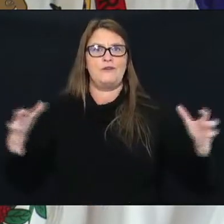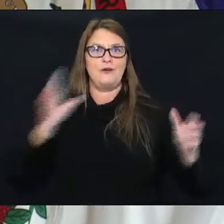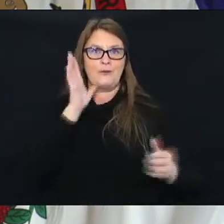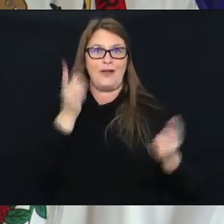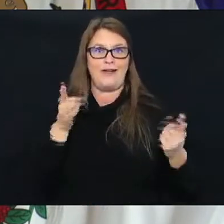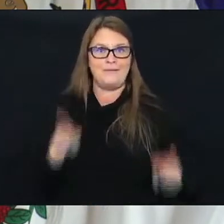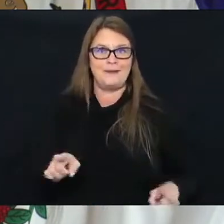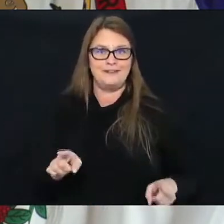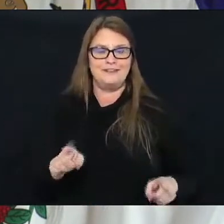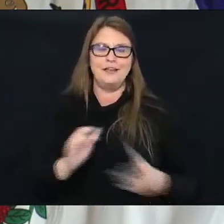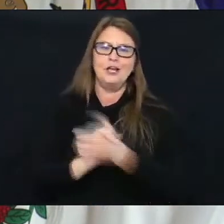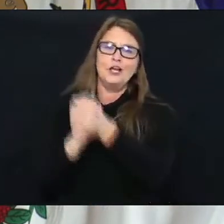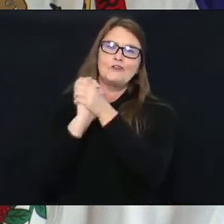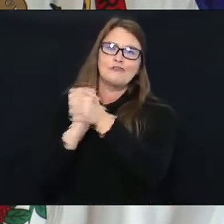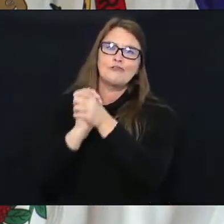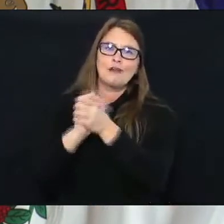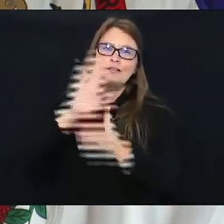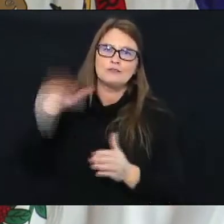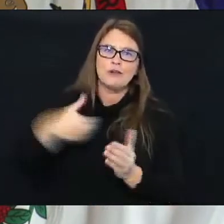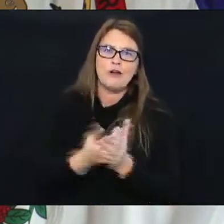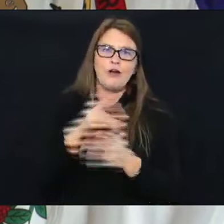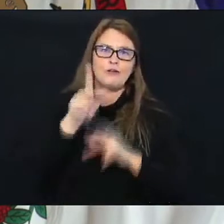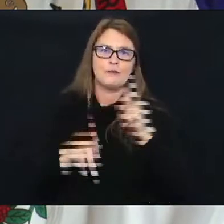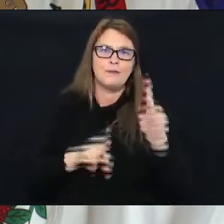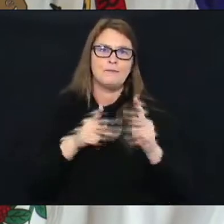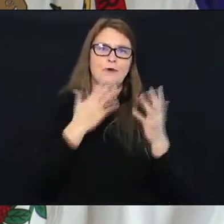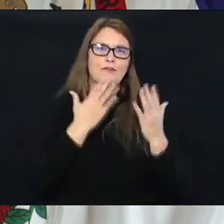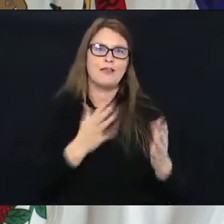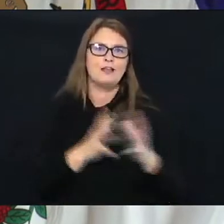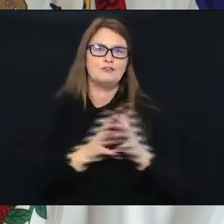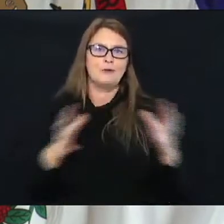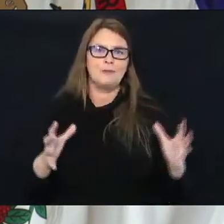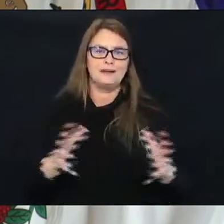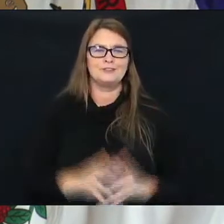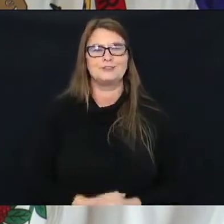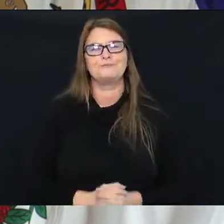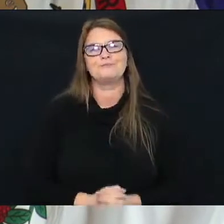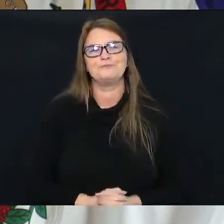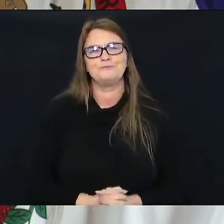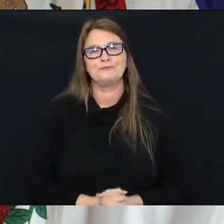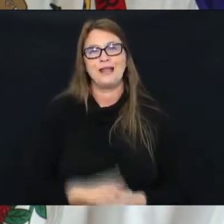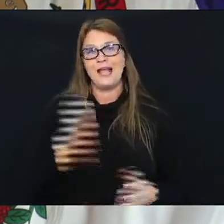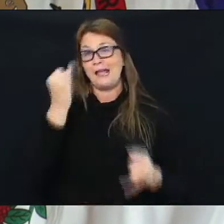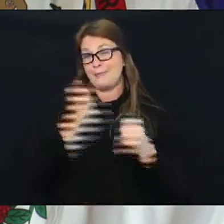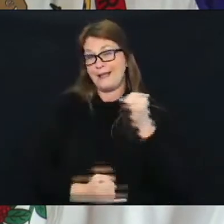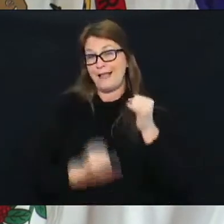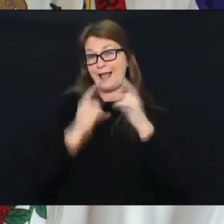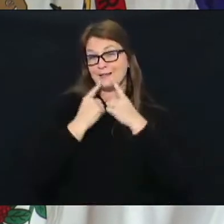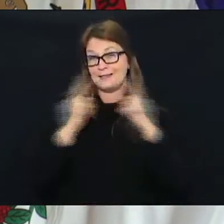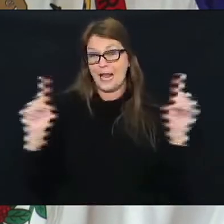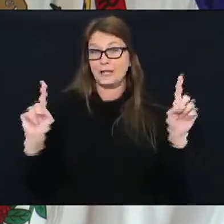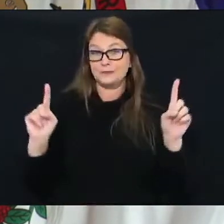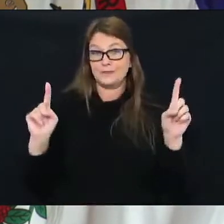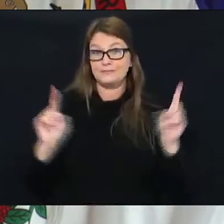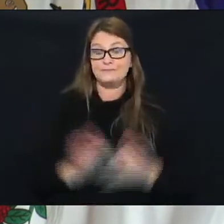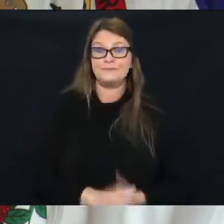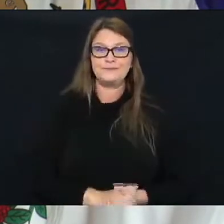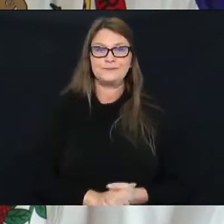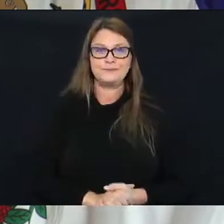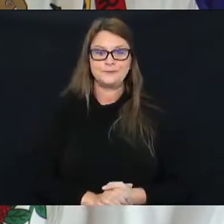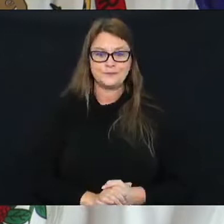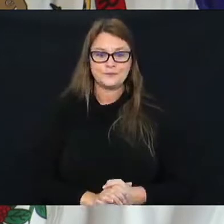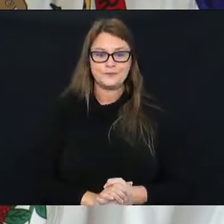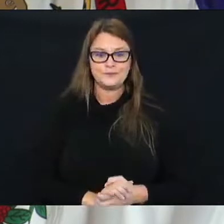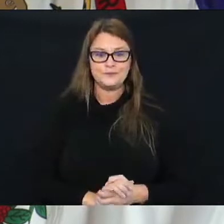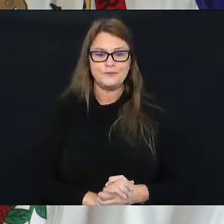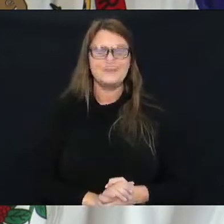I congratulate all of you and everything, and thanks so much. Now, my last announcement. And